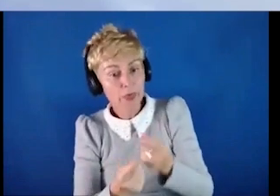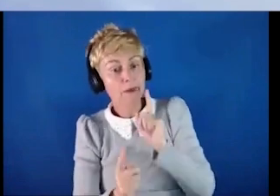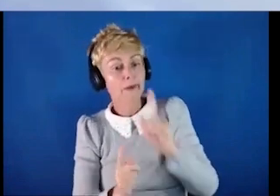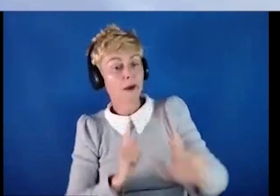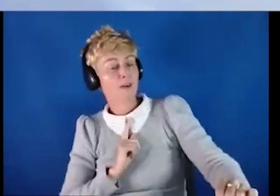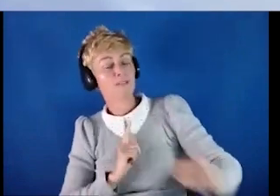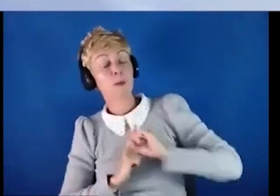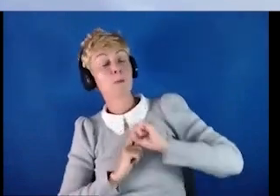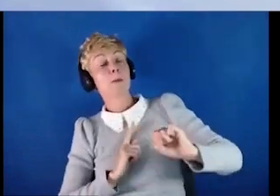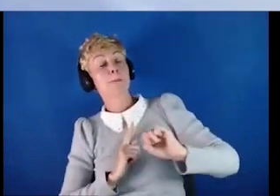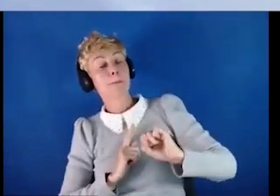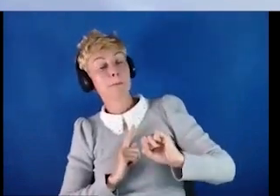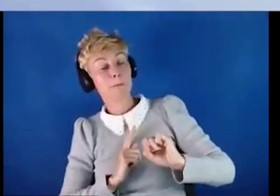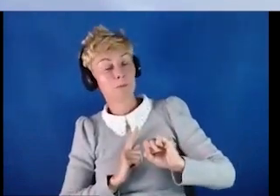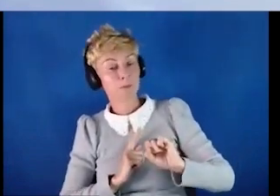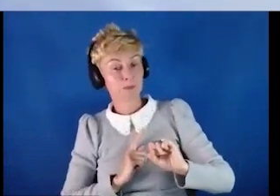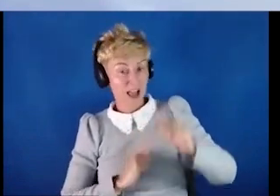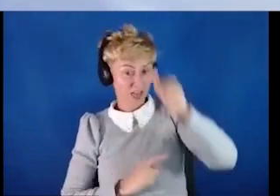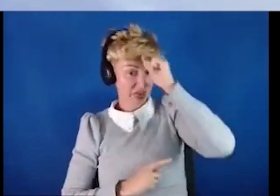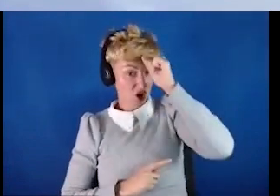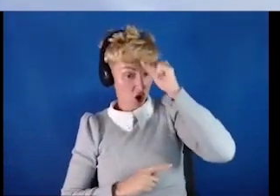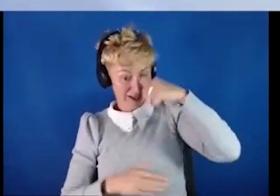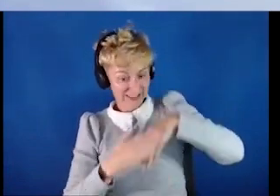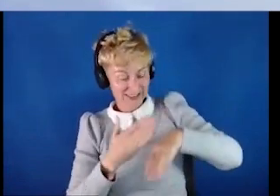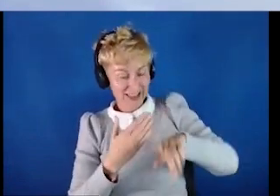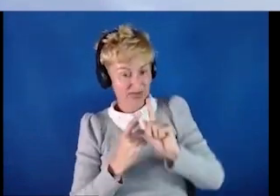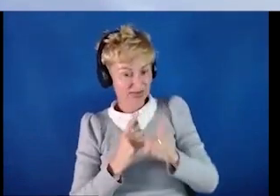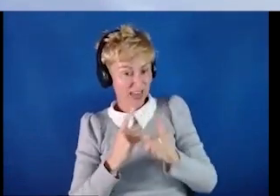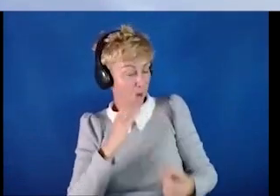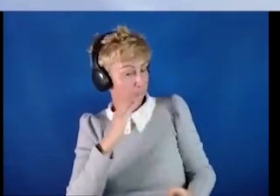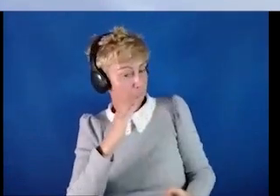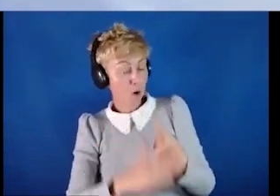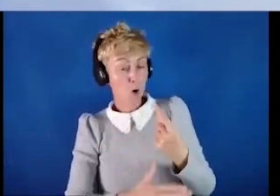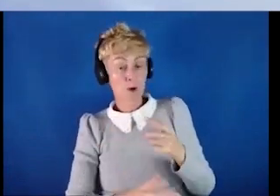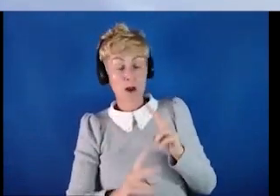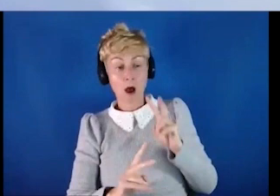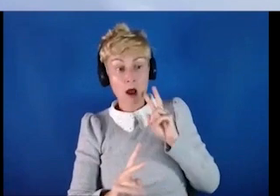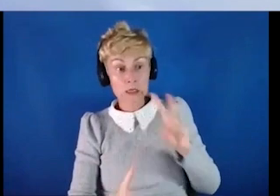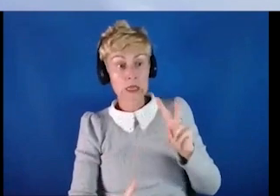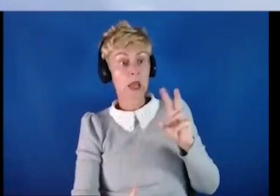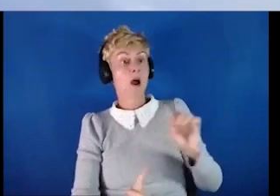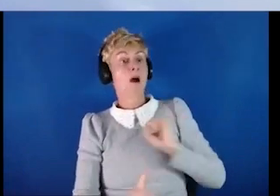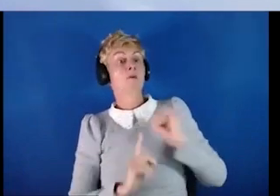So the knowledge actually resides in that moment of encounter within the actual process itself.